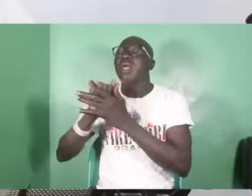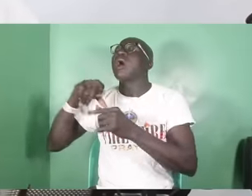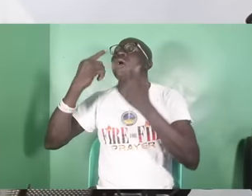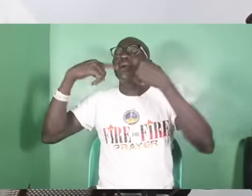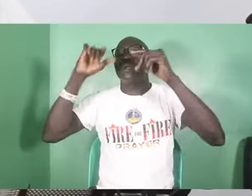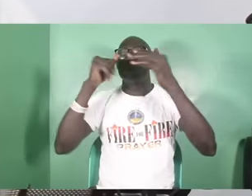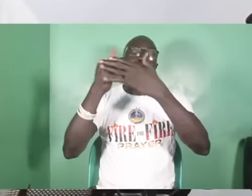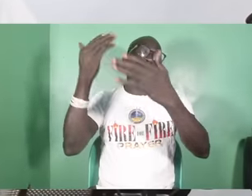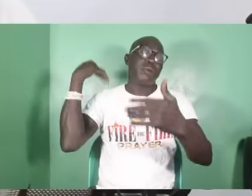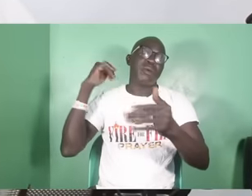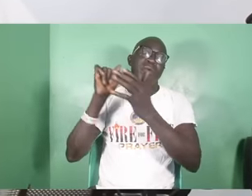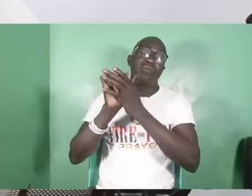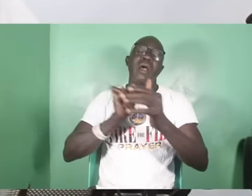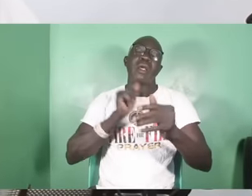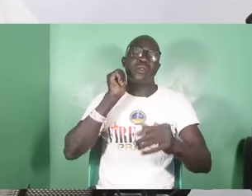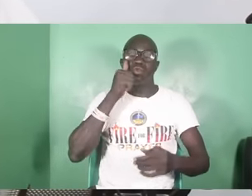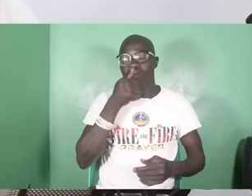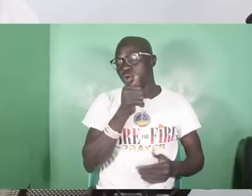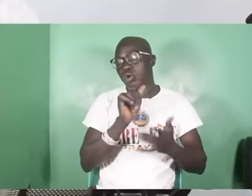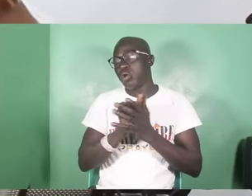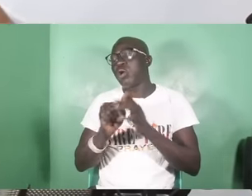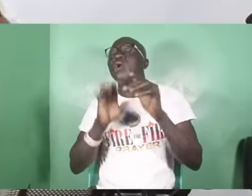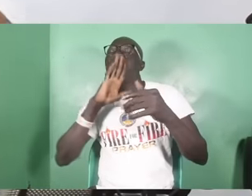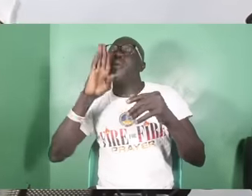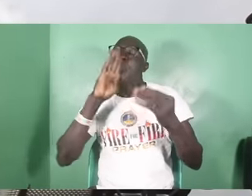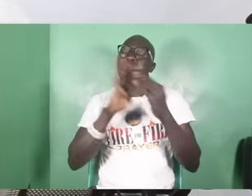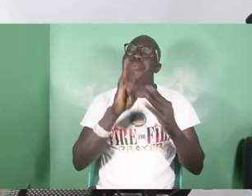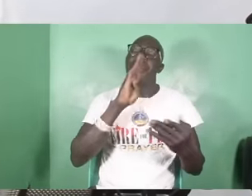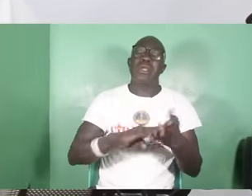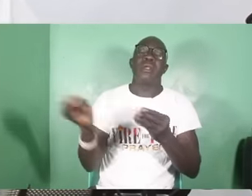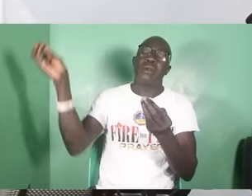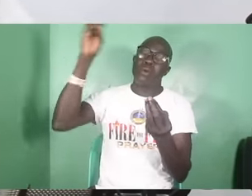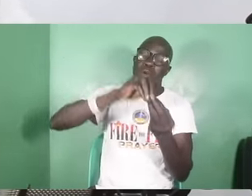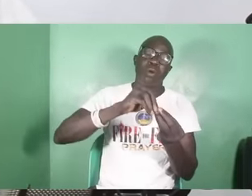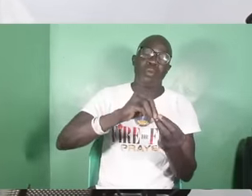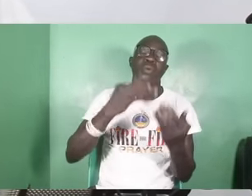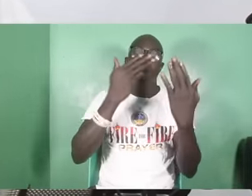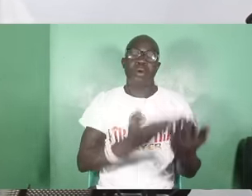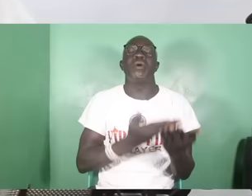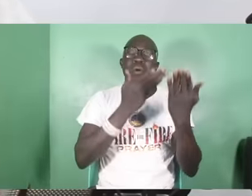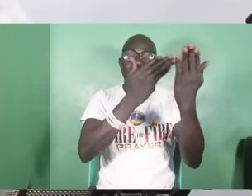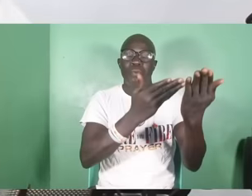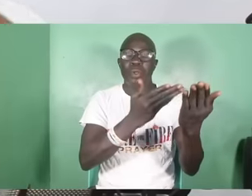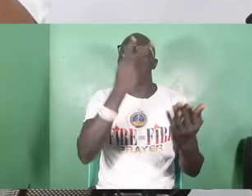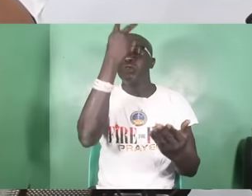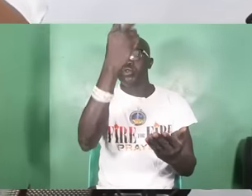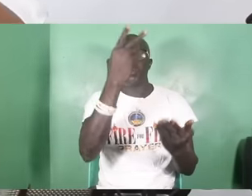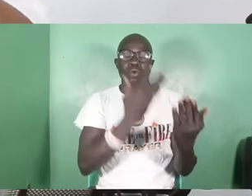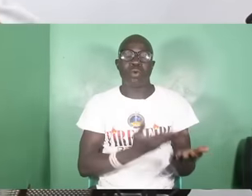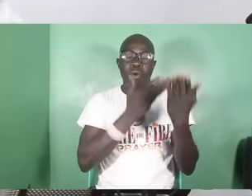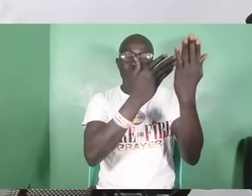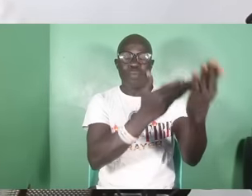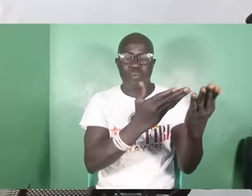message. And I will deliver. I've announced before. I said to my double offering. It will be oil on a matrix. Very double offering.